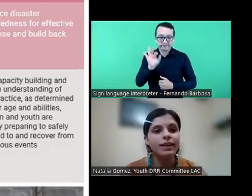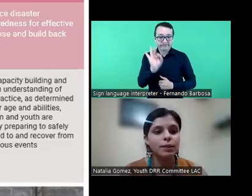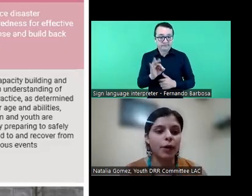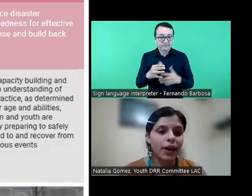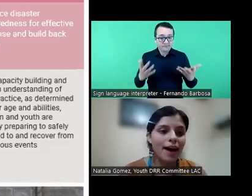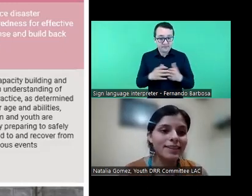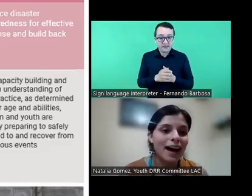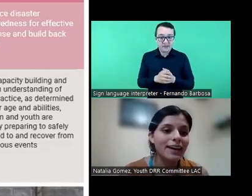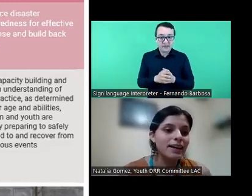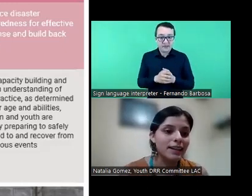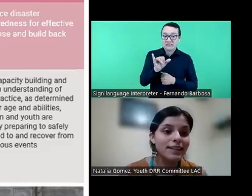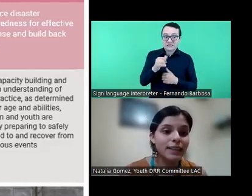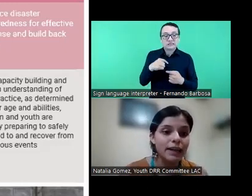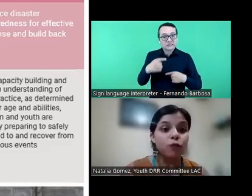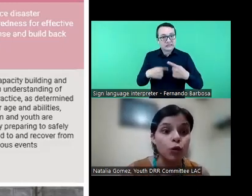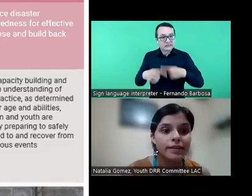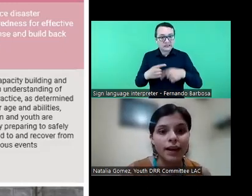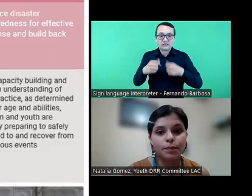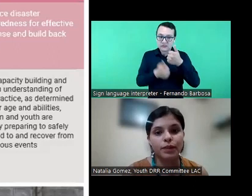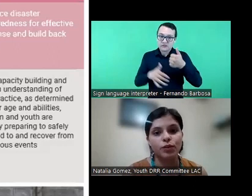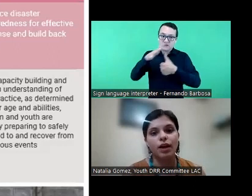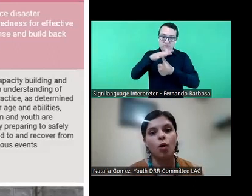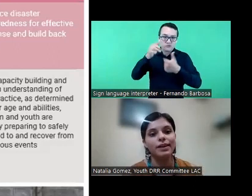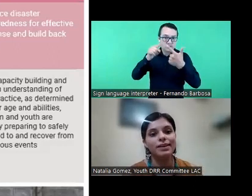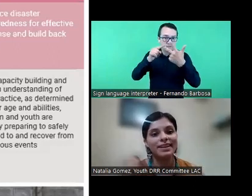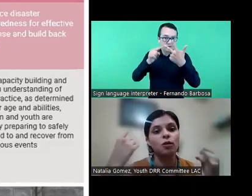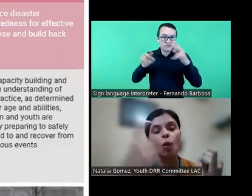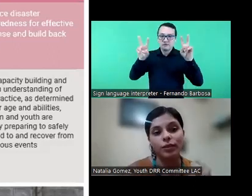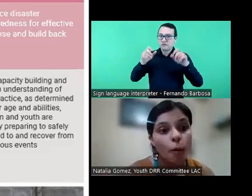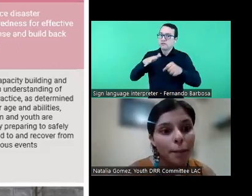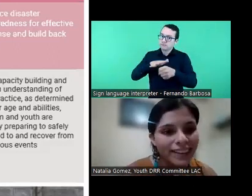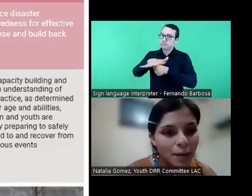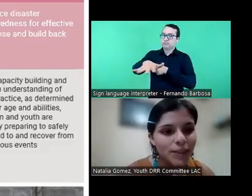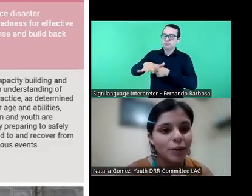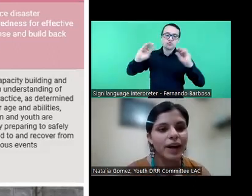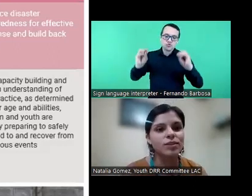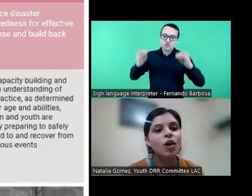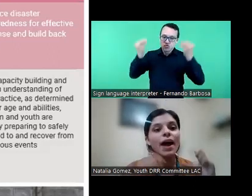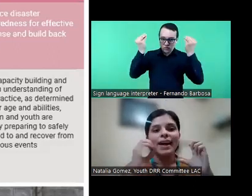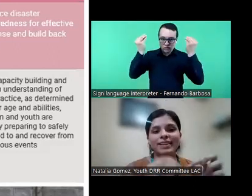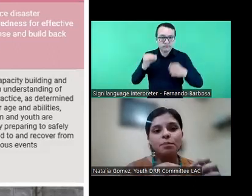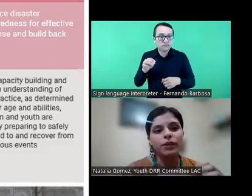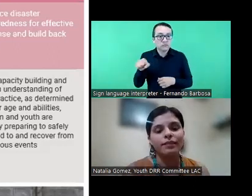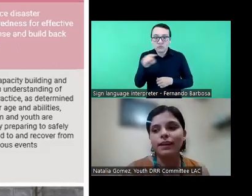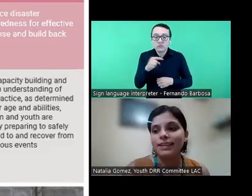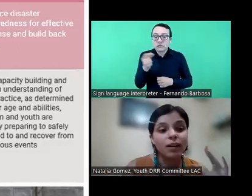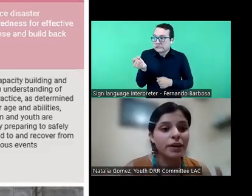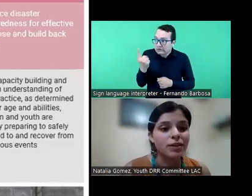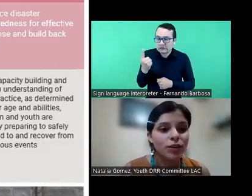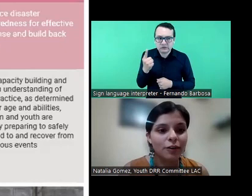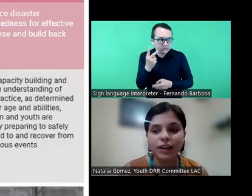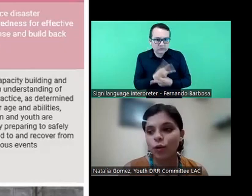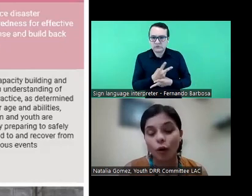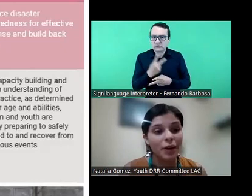Sendai framework where we have priorities, and in all priorities there is influence of youth. Since whenever we understand risk,